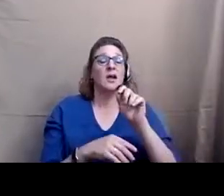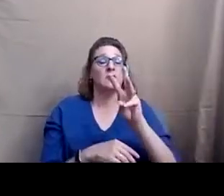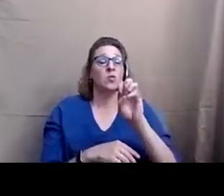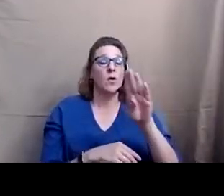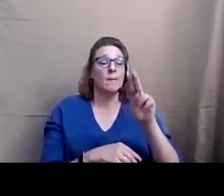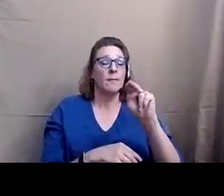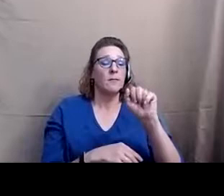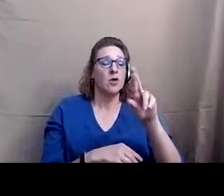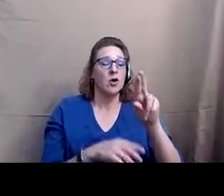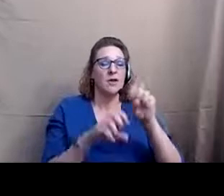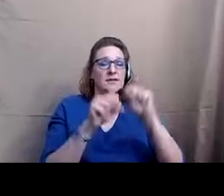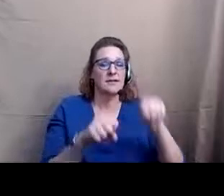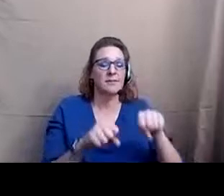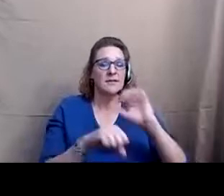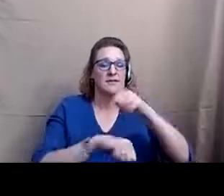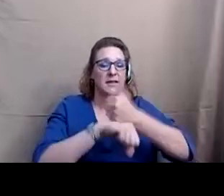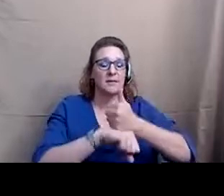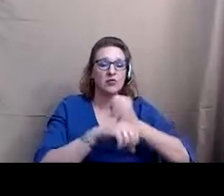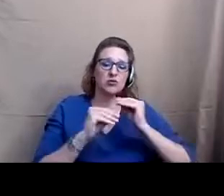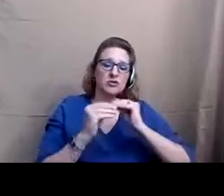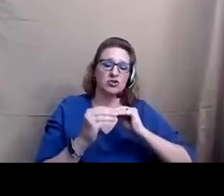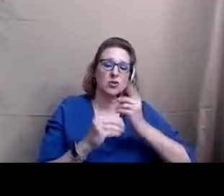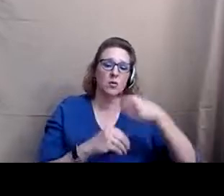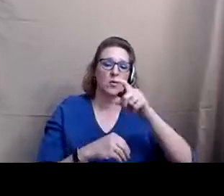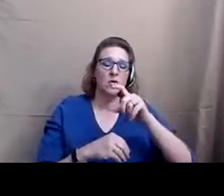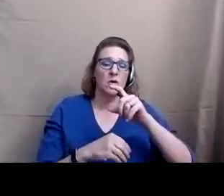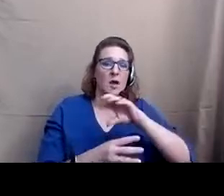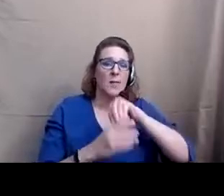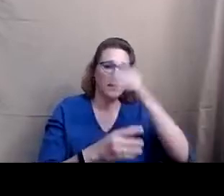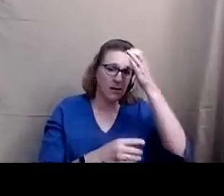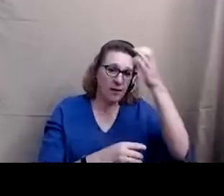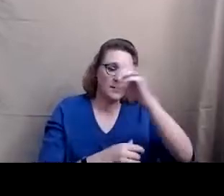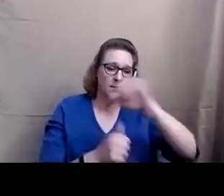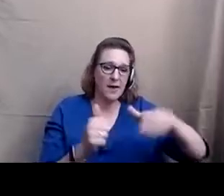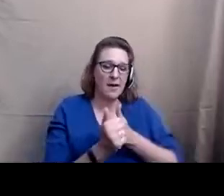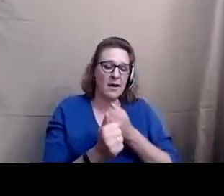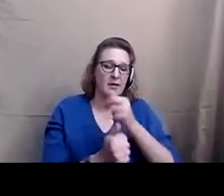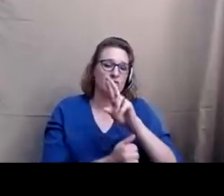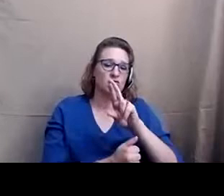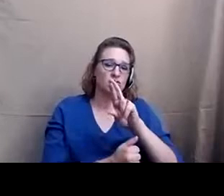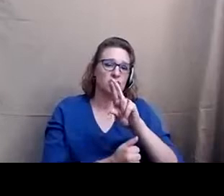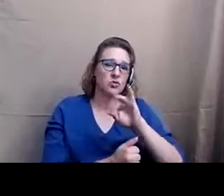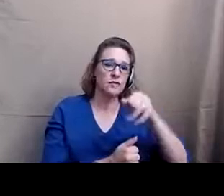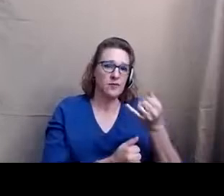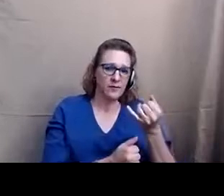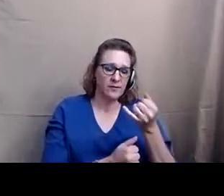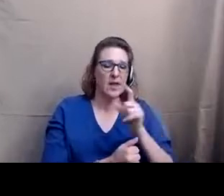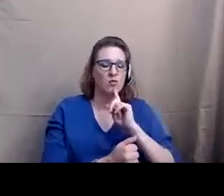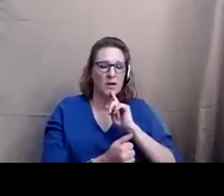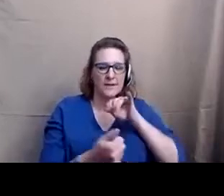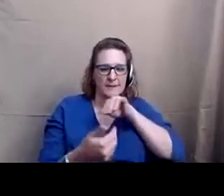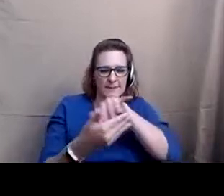to teach participants about the concepts of restorative and transformative justice, and also dive more deeply